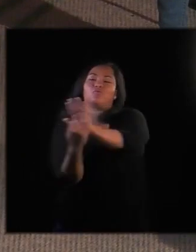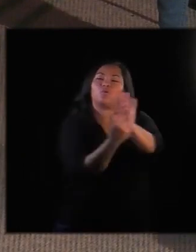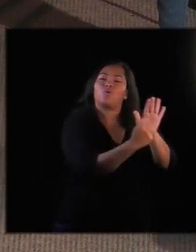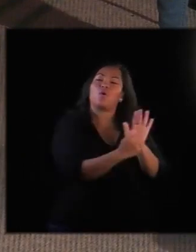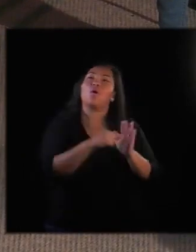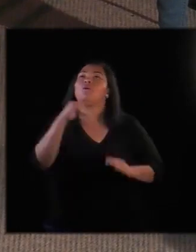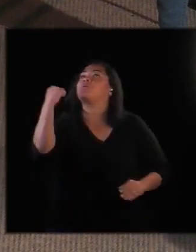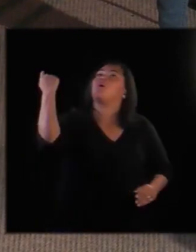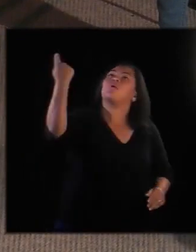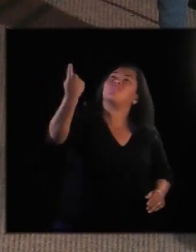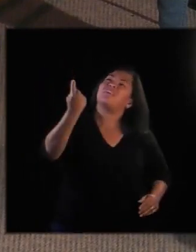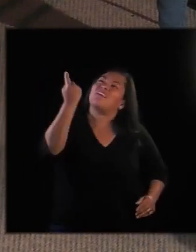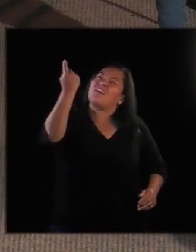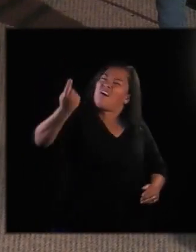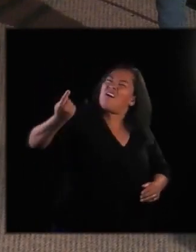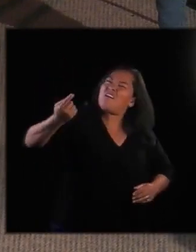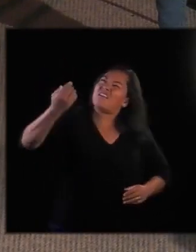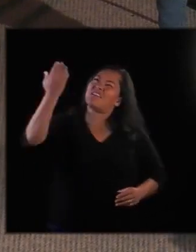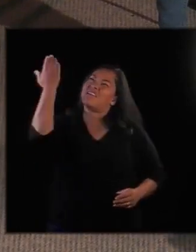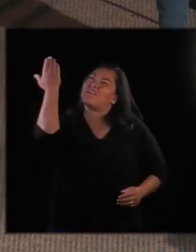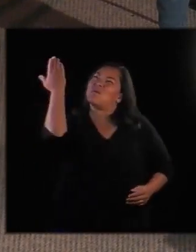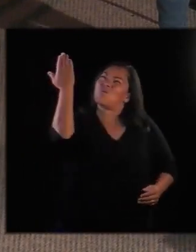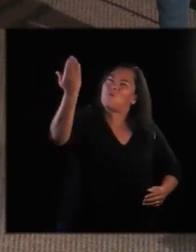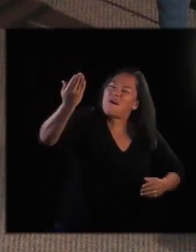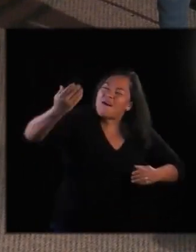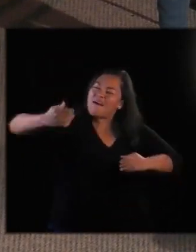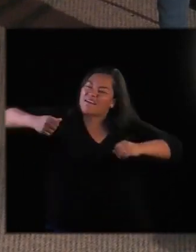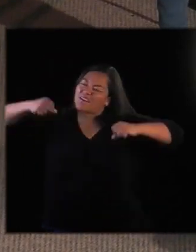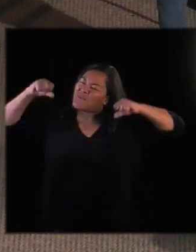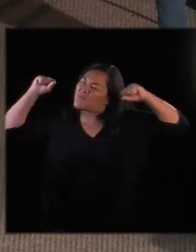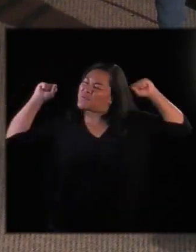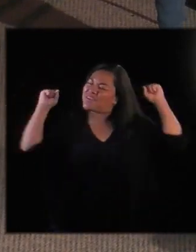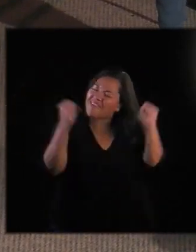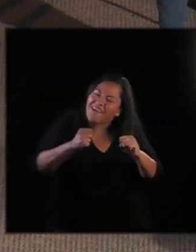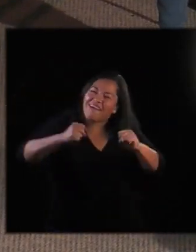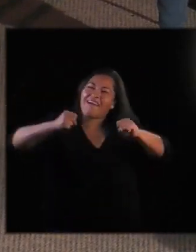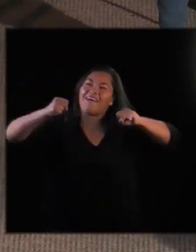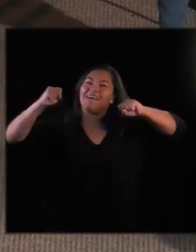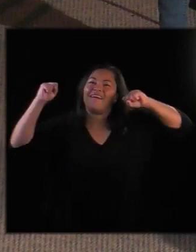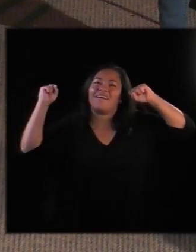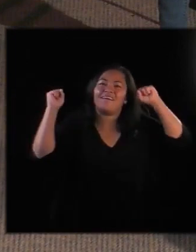glory. You're the only one who